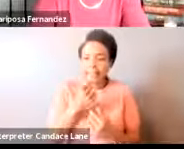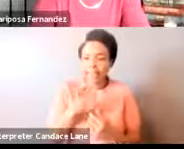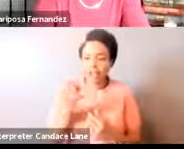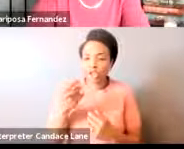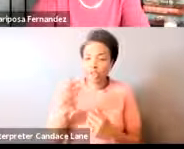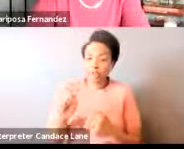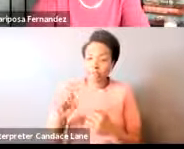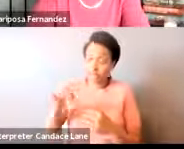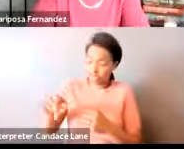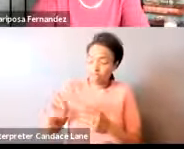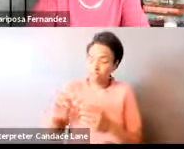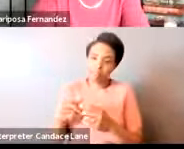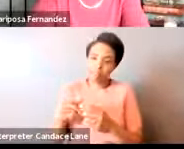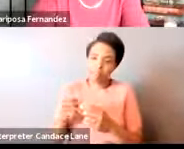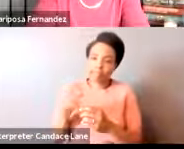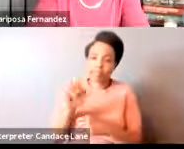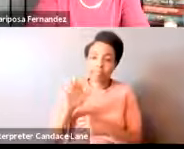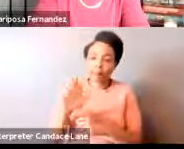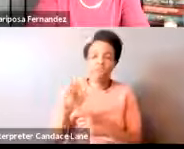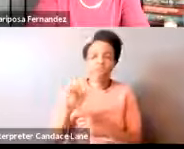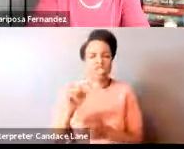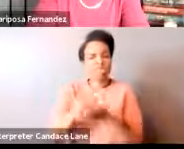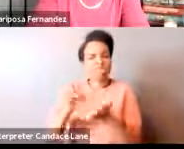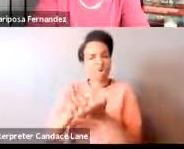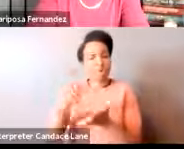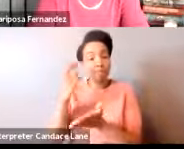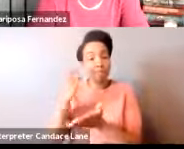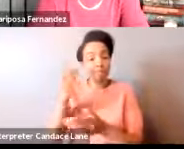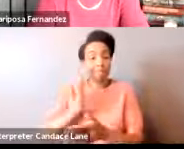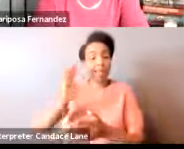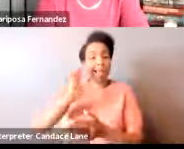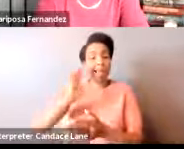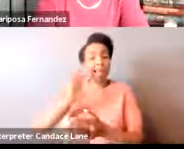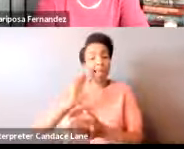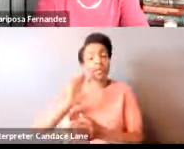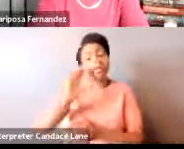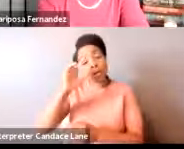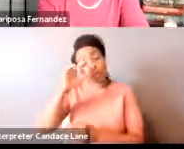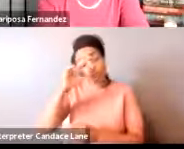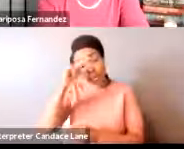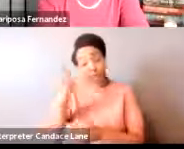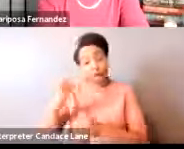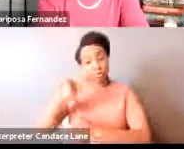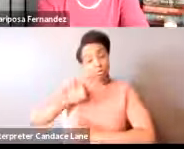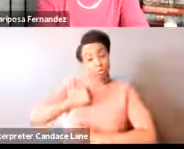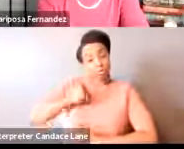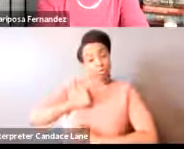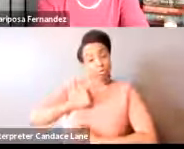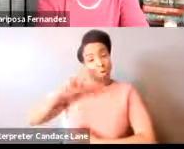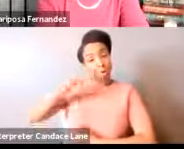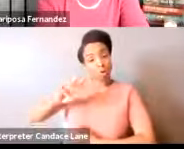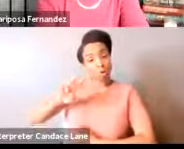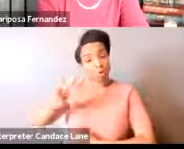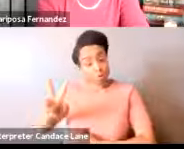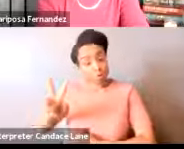And she wrote them when all these Black soldiers were going off to fight in World War II. And